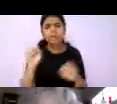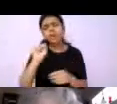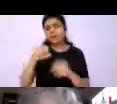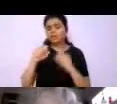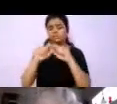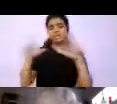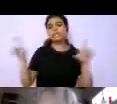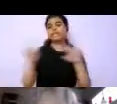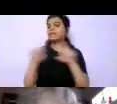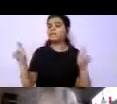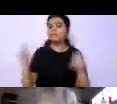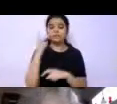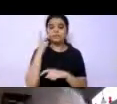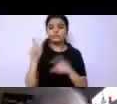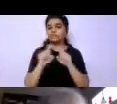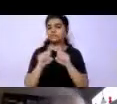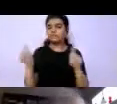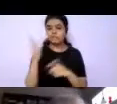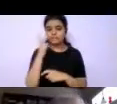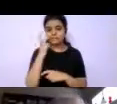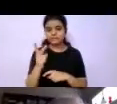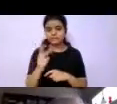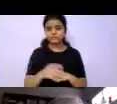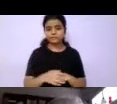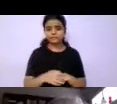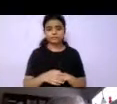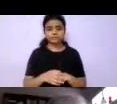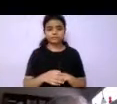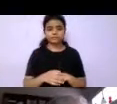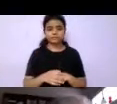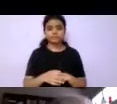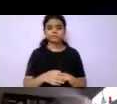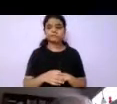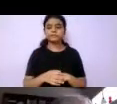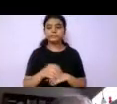your screen. Go ahead. See the full screen. Okay.